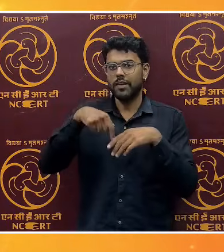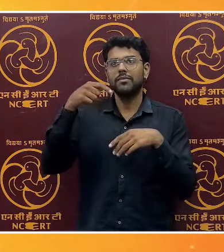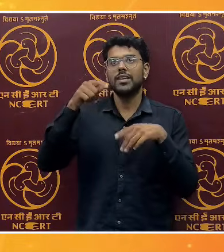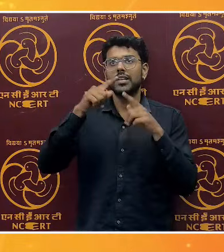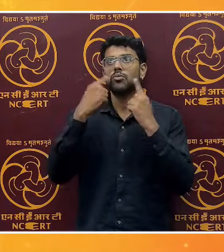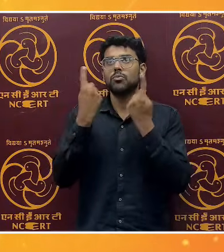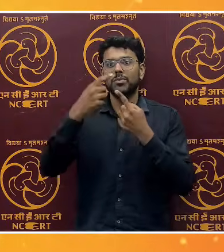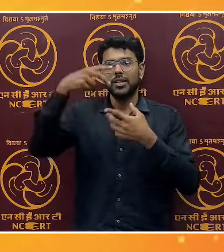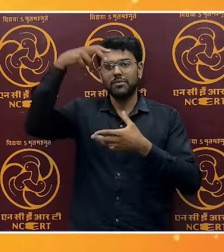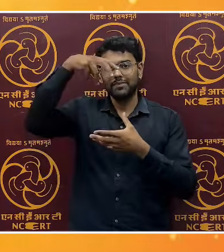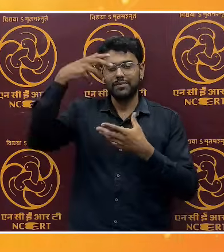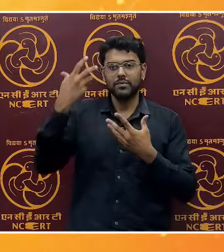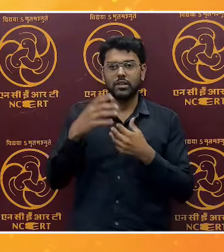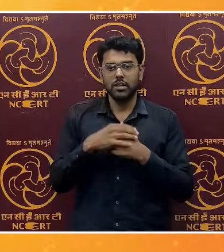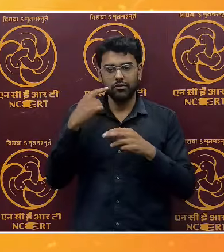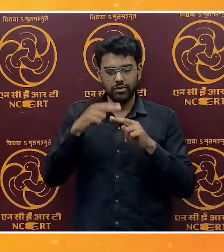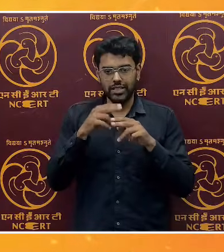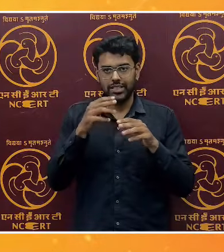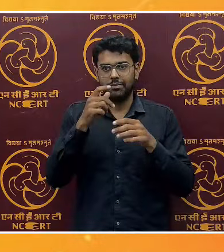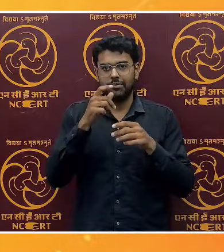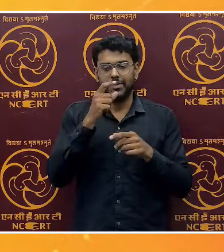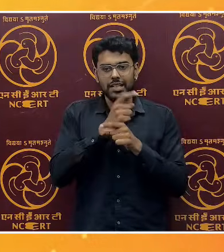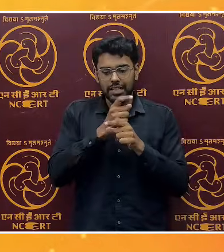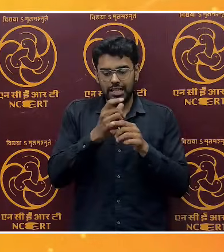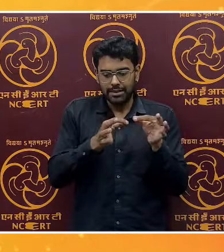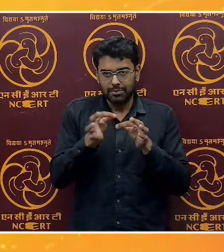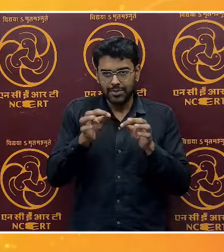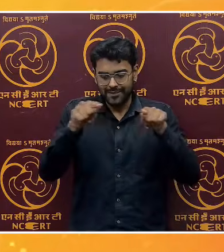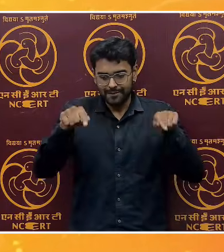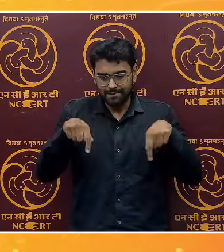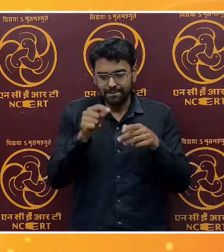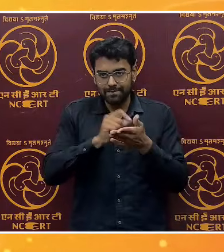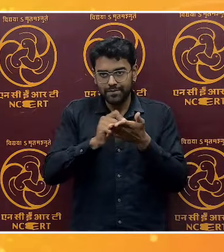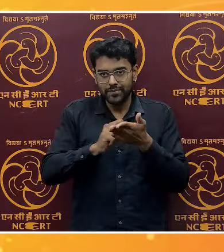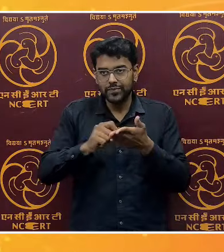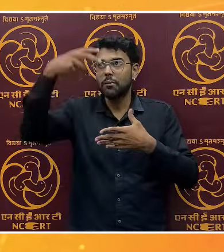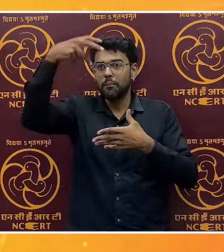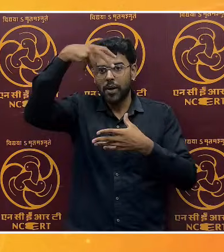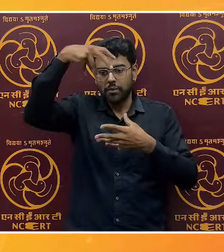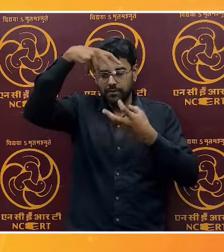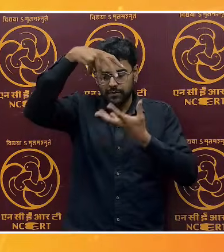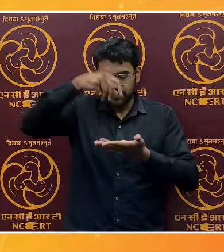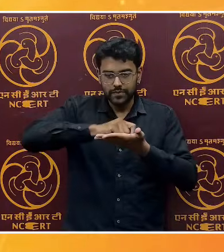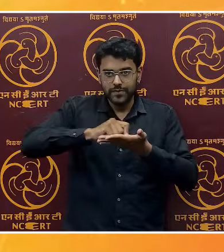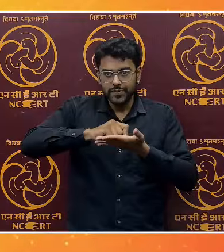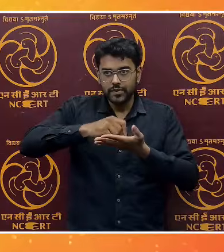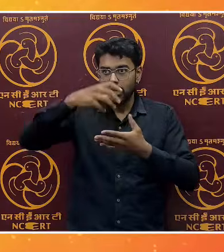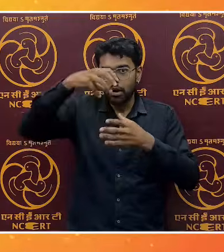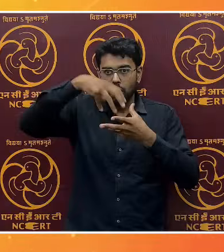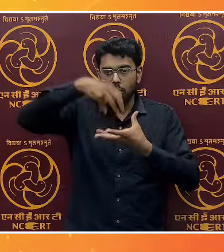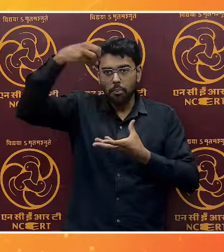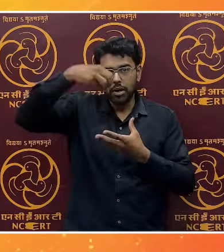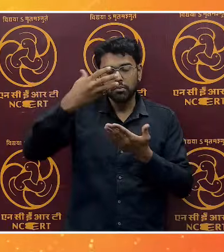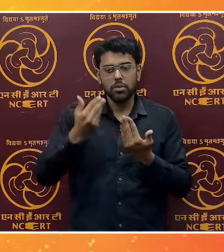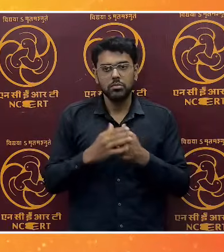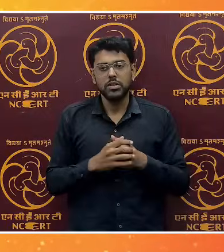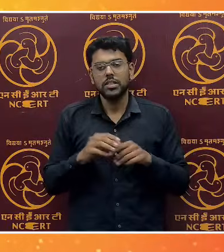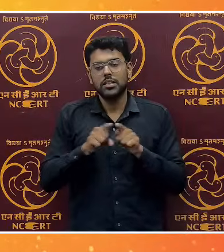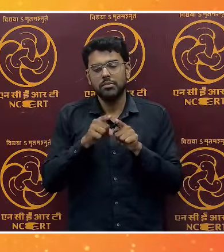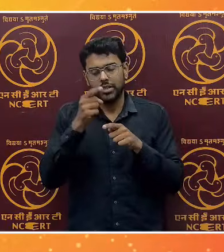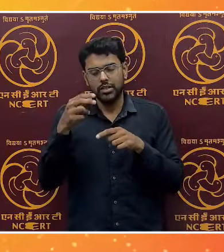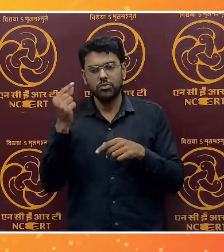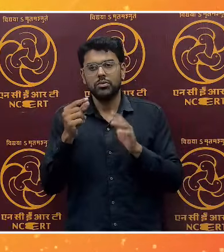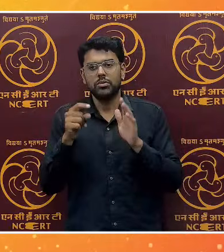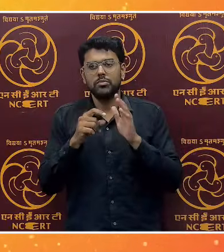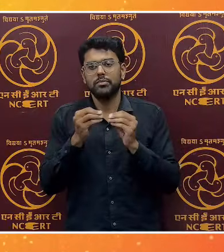studio. Yeah. So if an expert is explaining something and he wants to write it down, we capture that shot yes, also. yes. Okay. So those are the B-rolls.